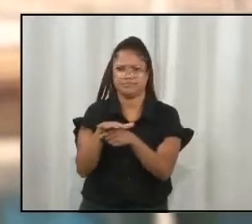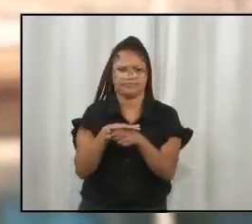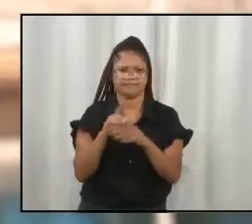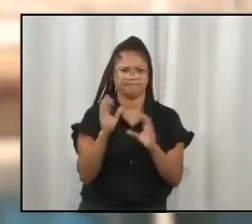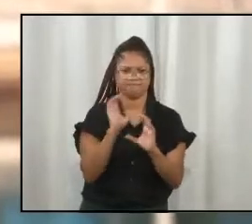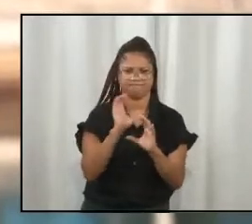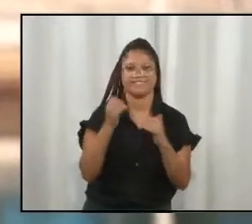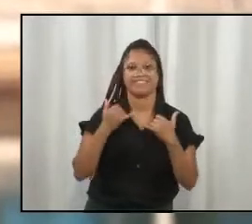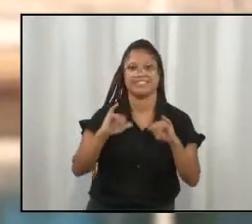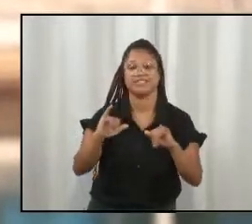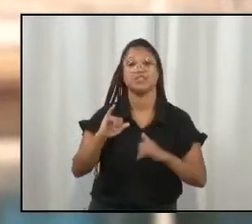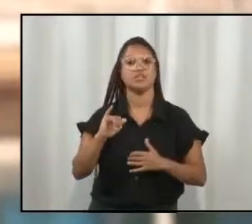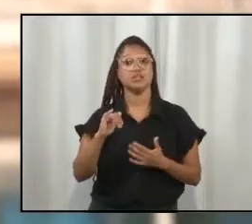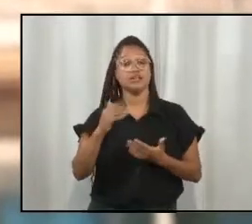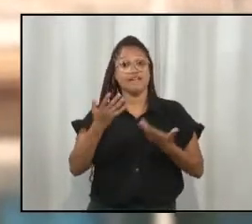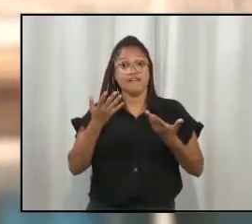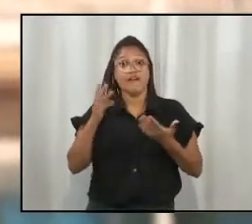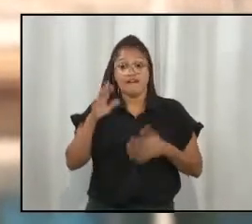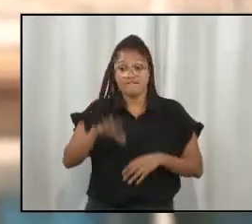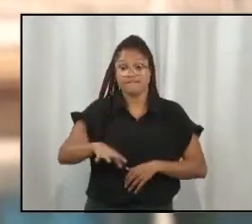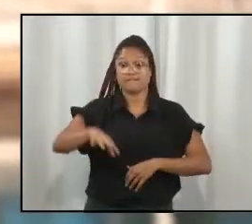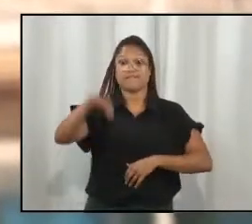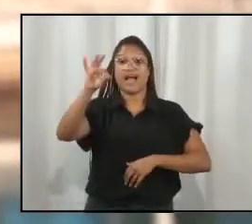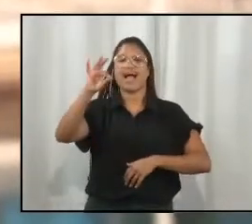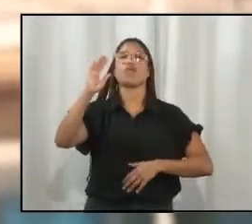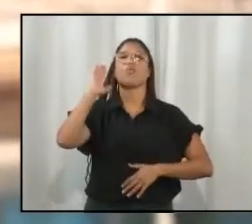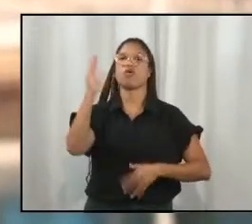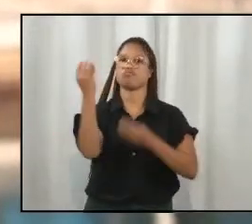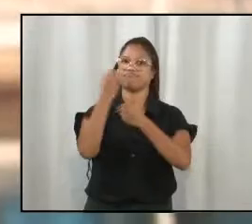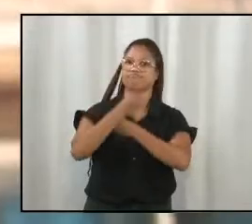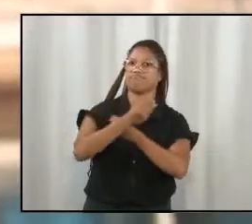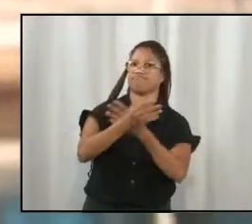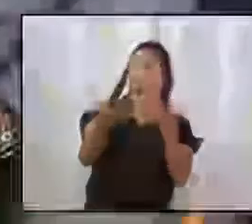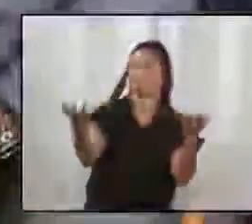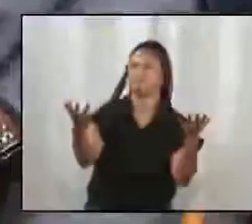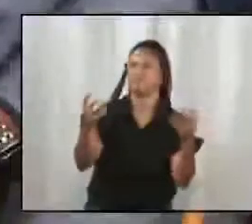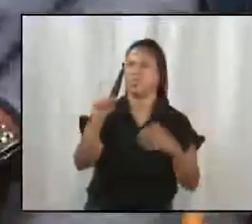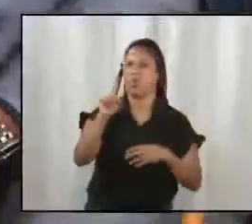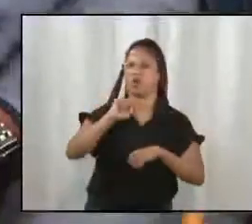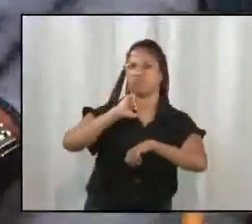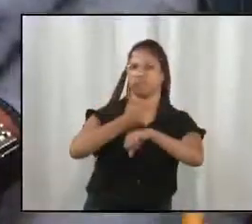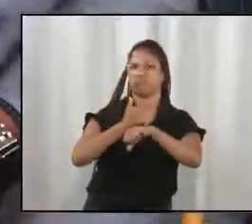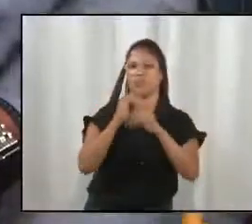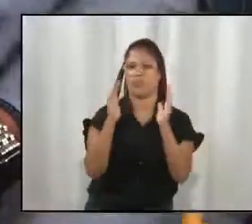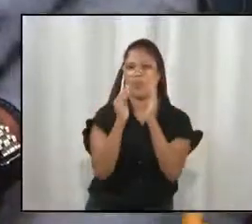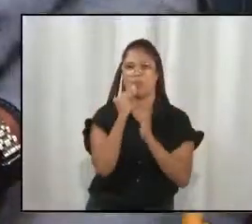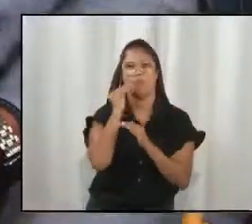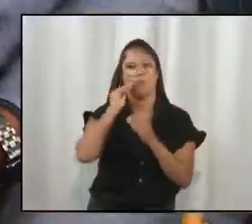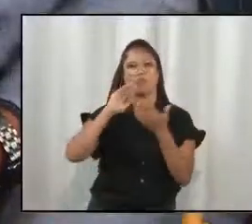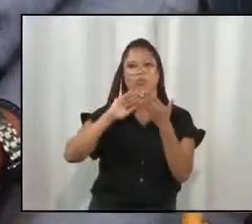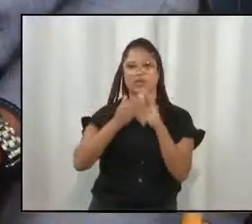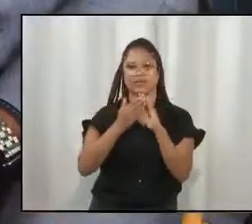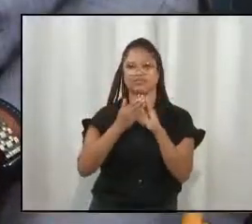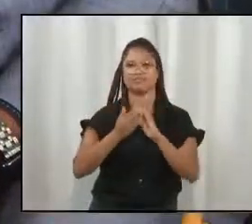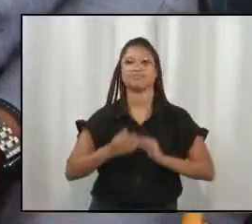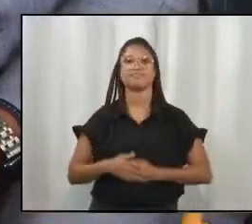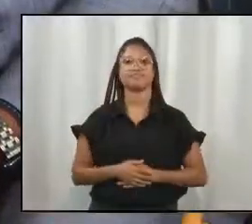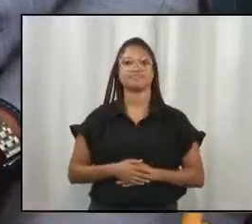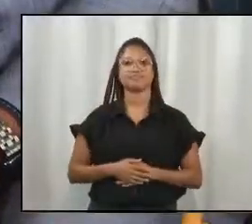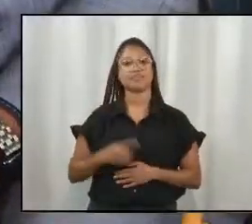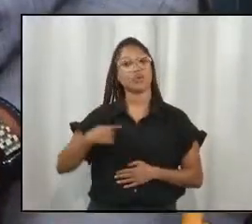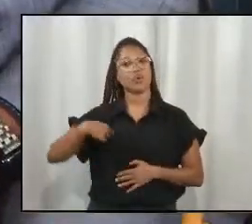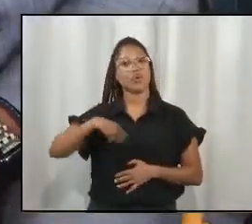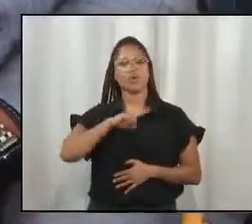be engaging you all and the public about those sites in the near future. We do remain extremely committed